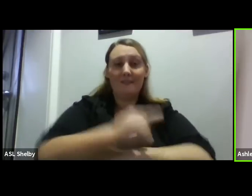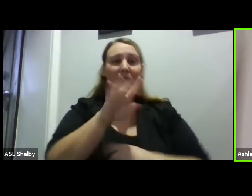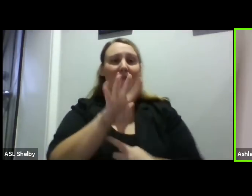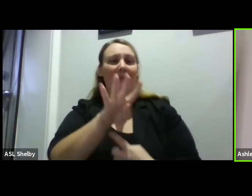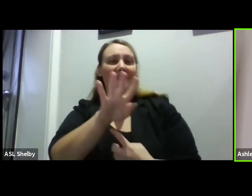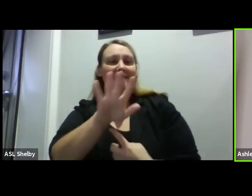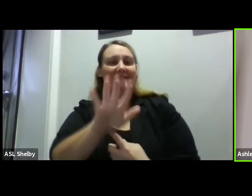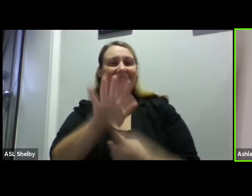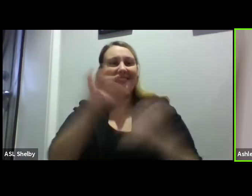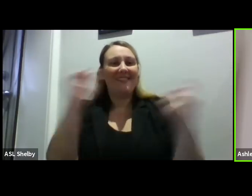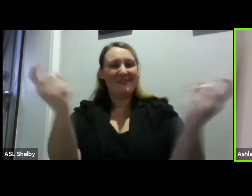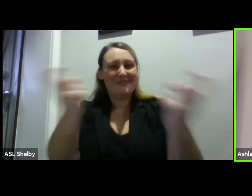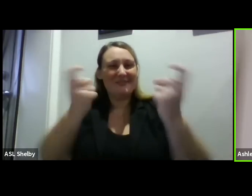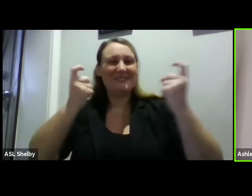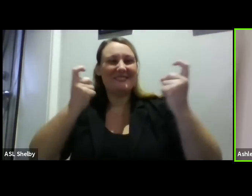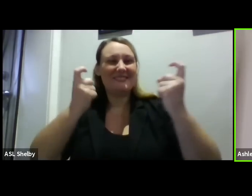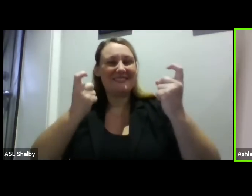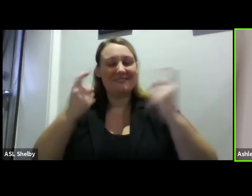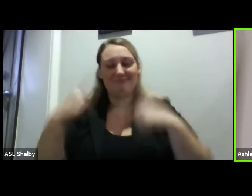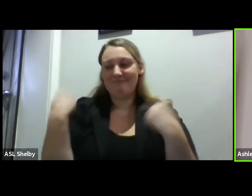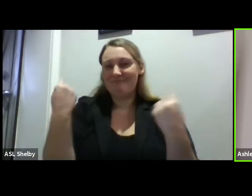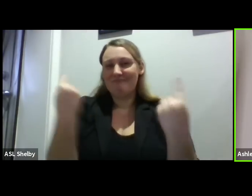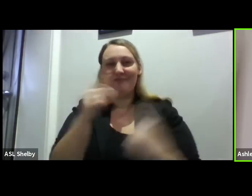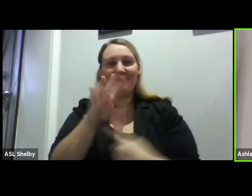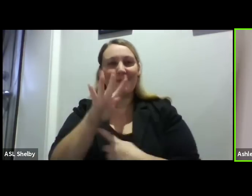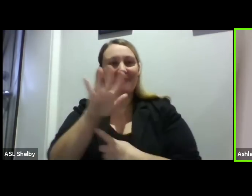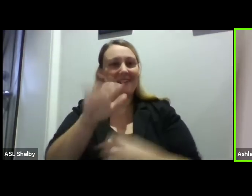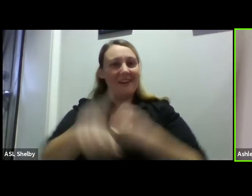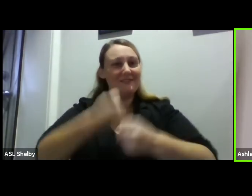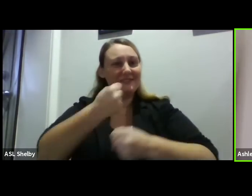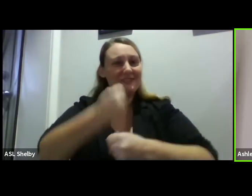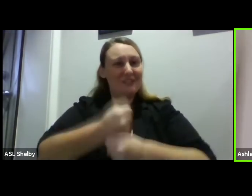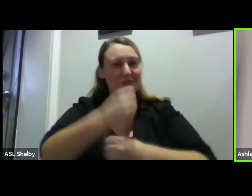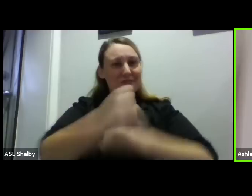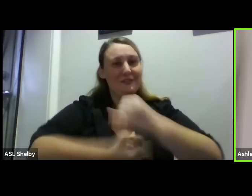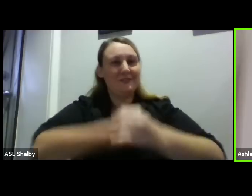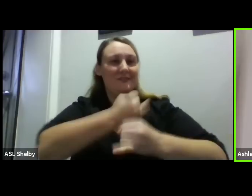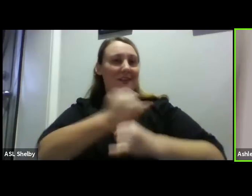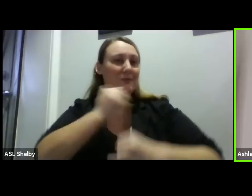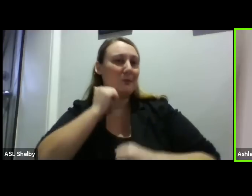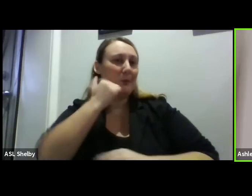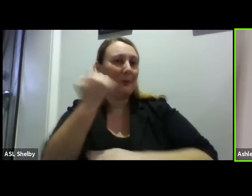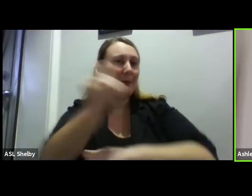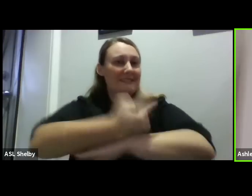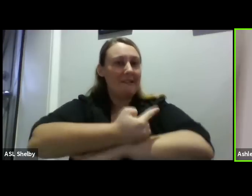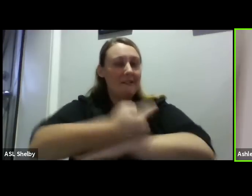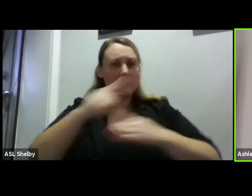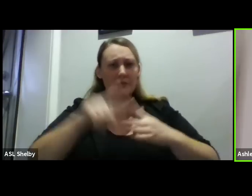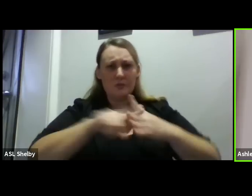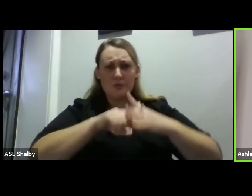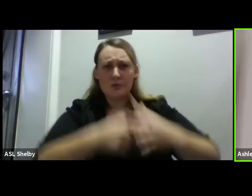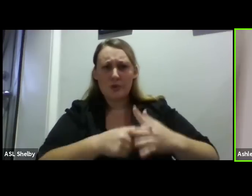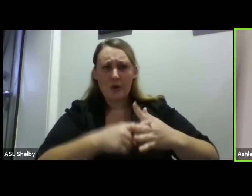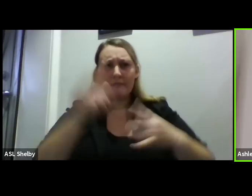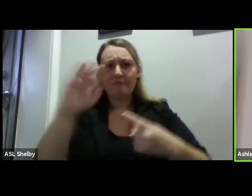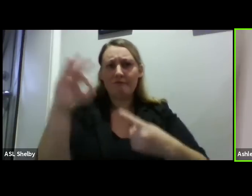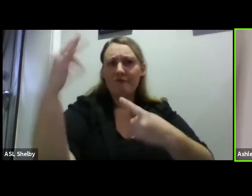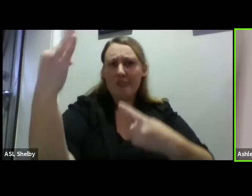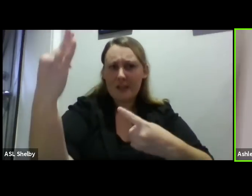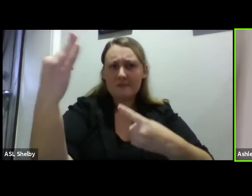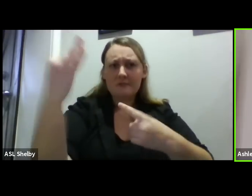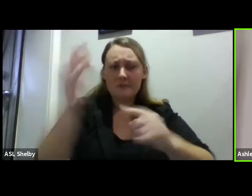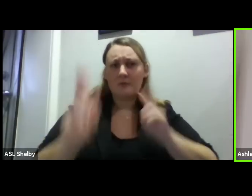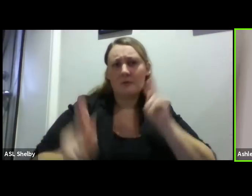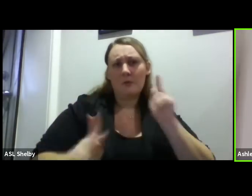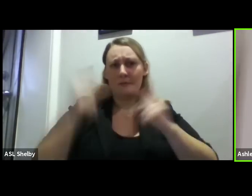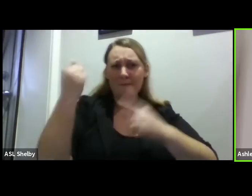over 100 sex workers occupied a church in Lyon, France, and showed the world that it was time for sex worker activism to